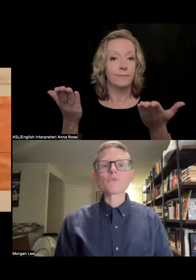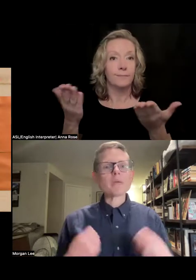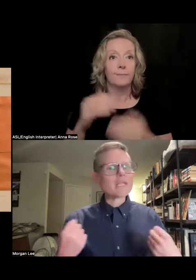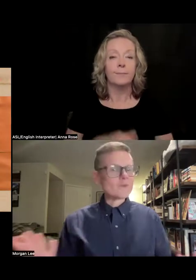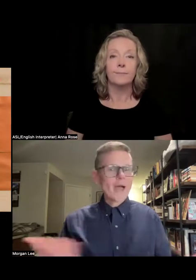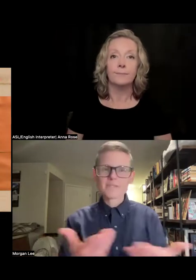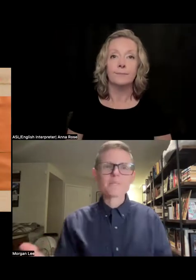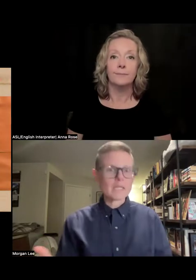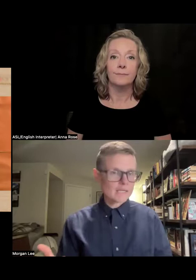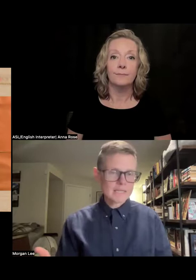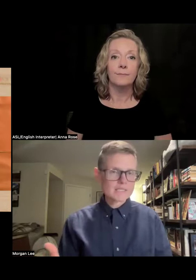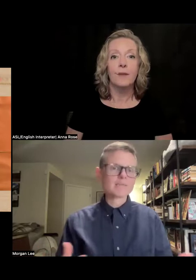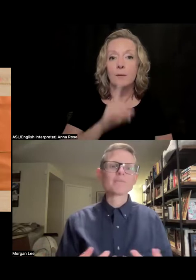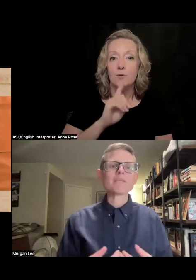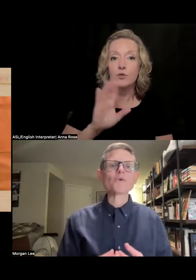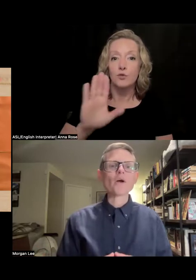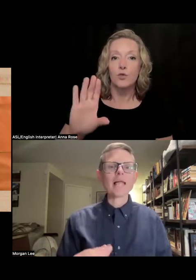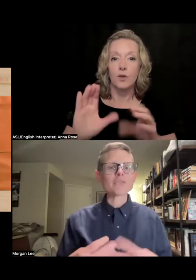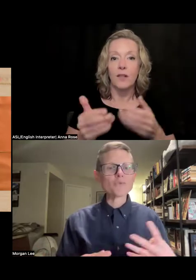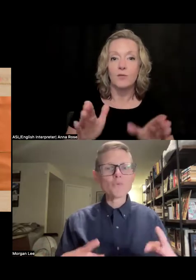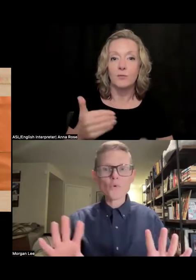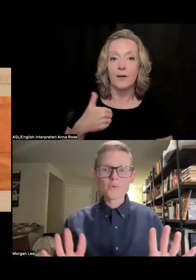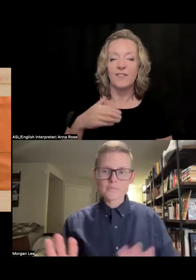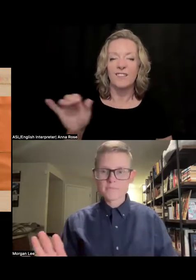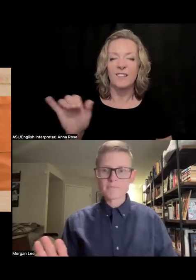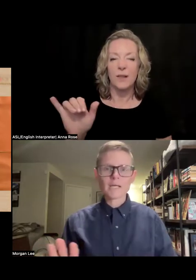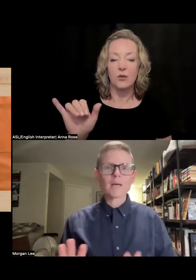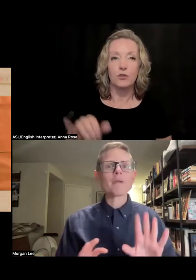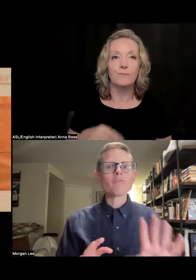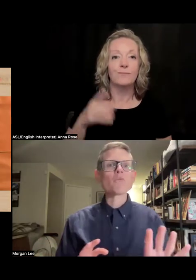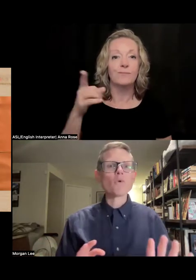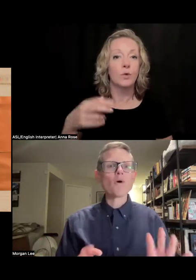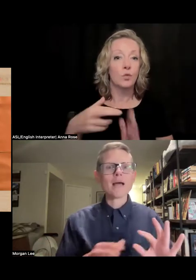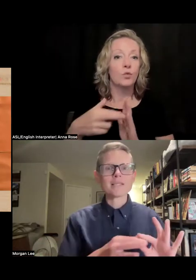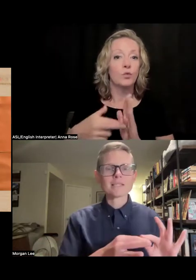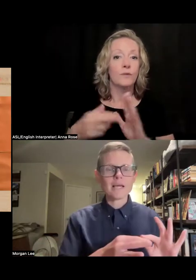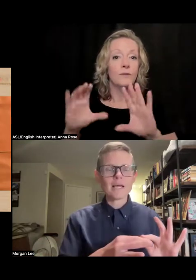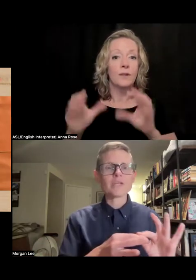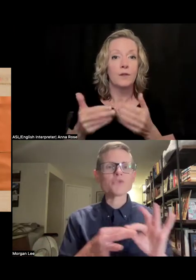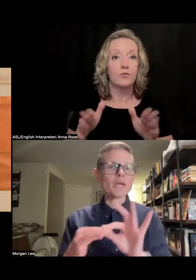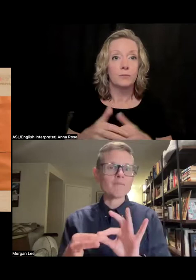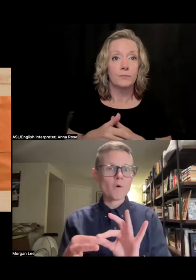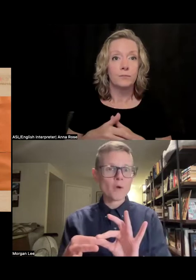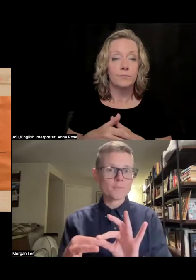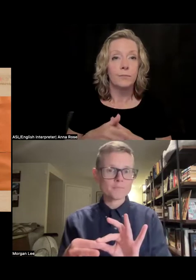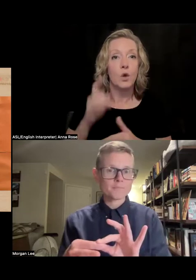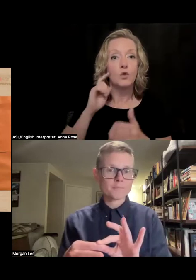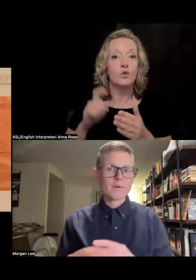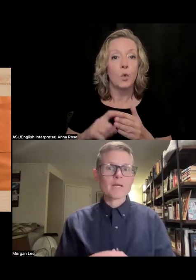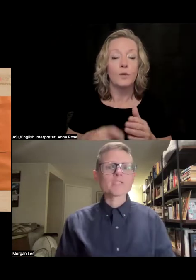So I'm sure many of you have something like this. These are our classroom rules, but every rule has an adjoining